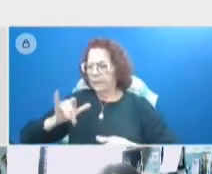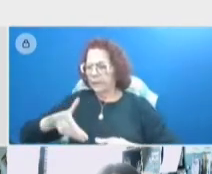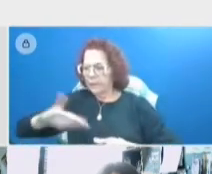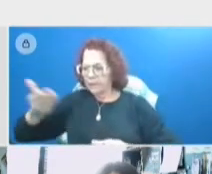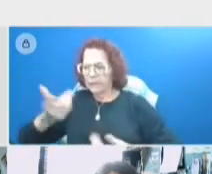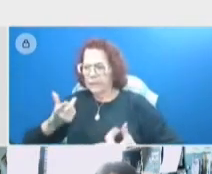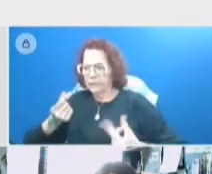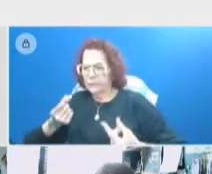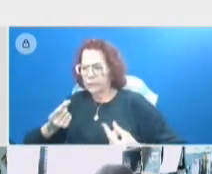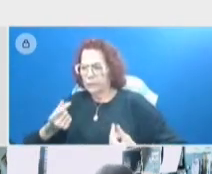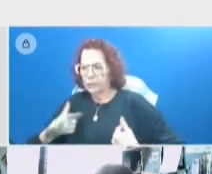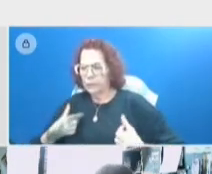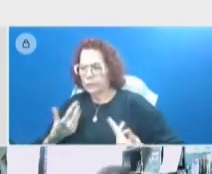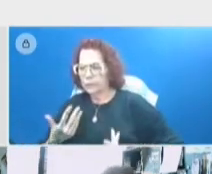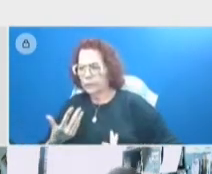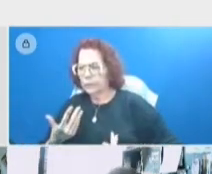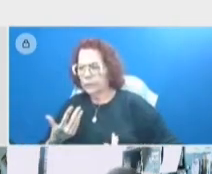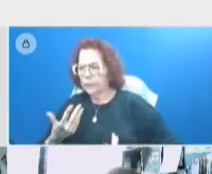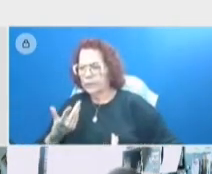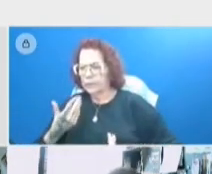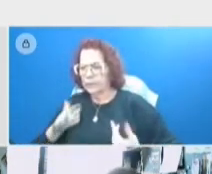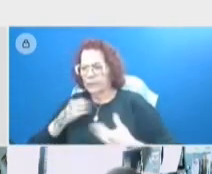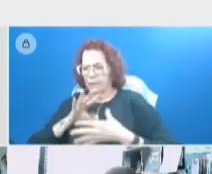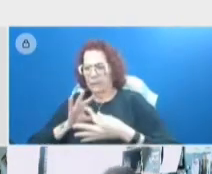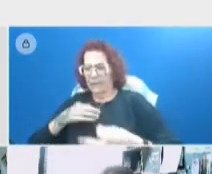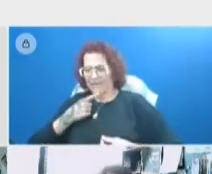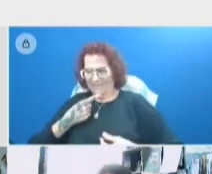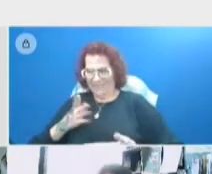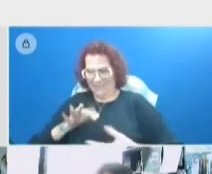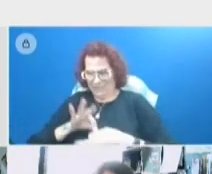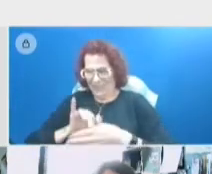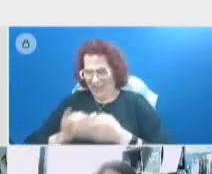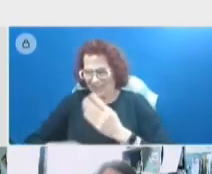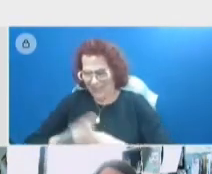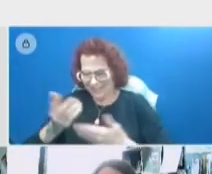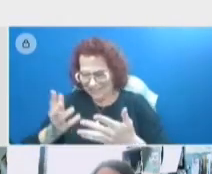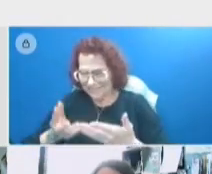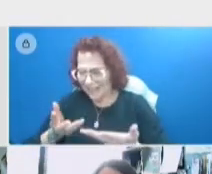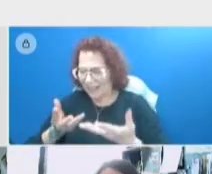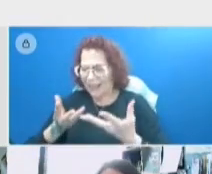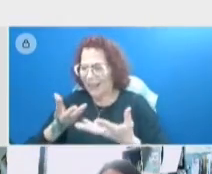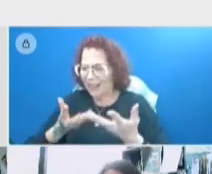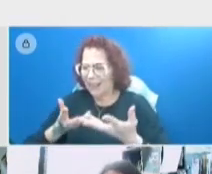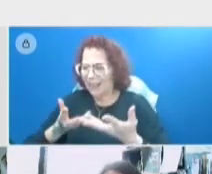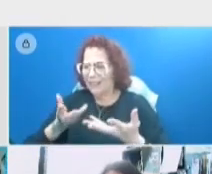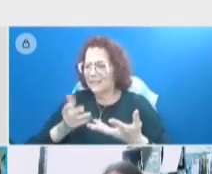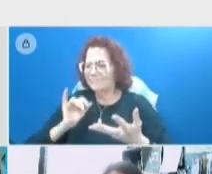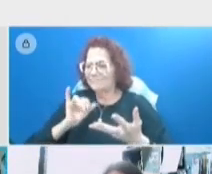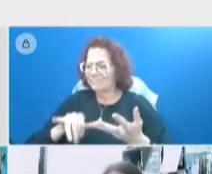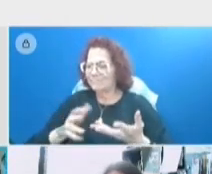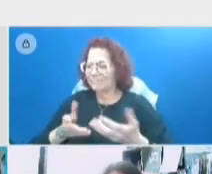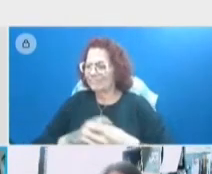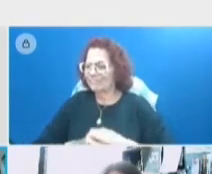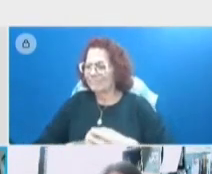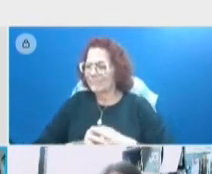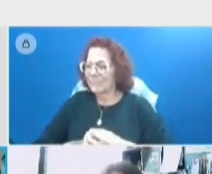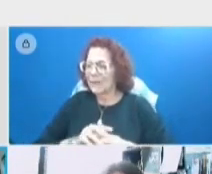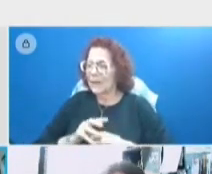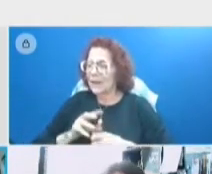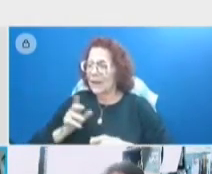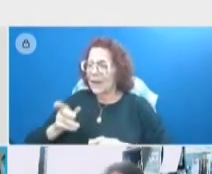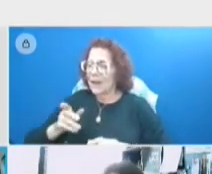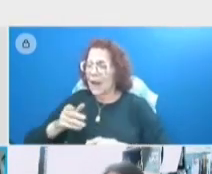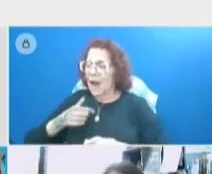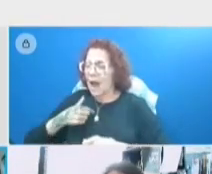do to enable to cast a ballot that day? But as with any special ballot or absentee ballot, there would be